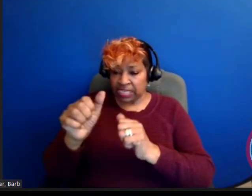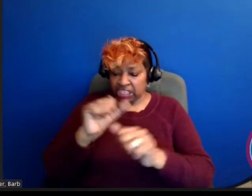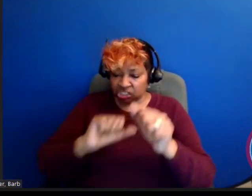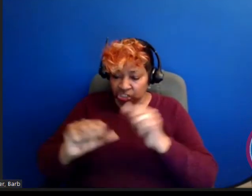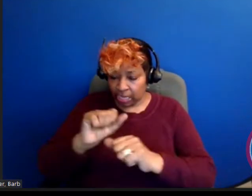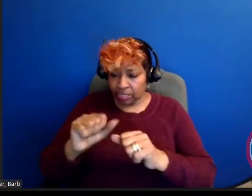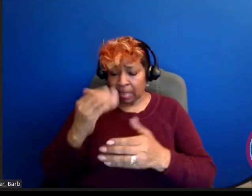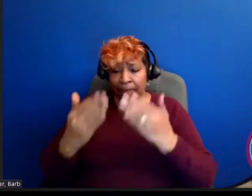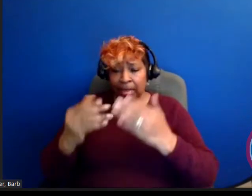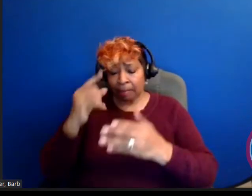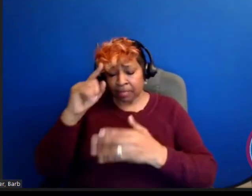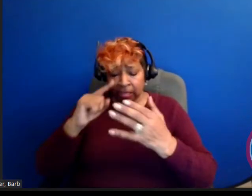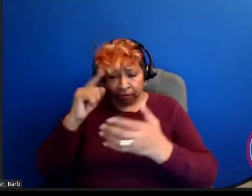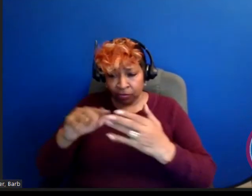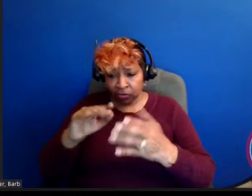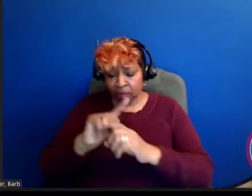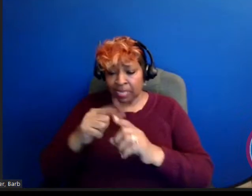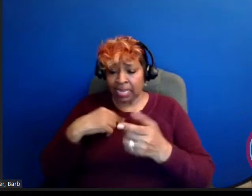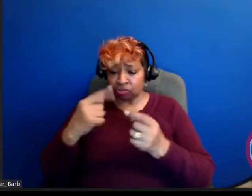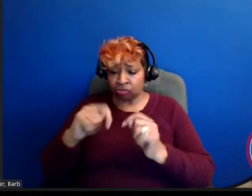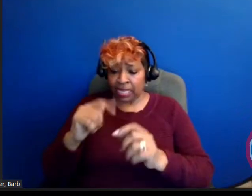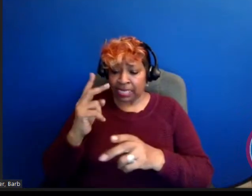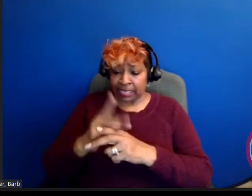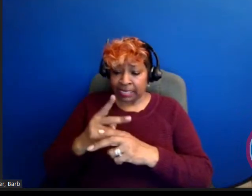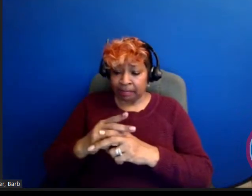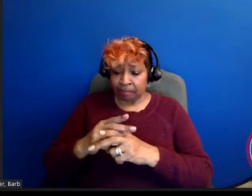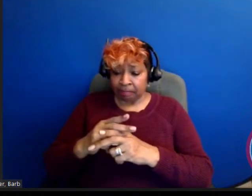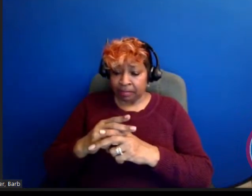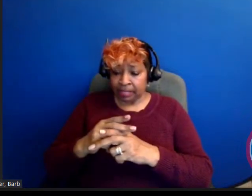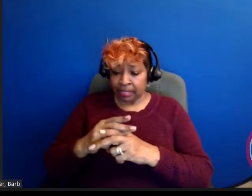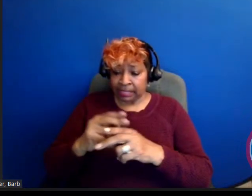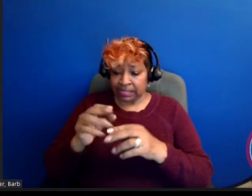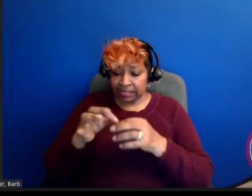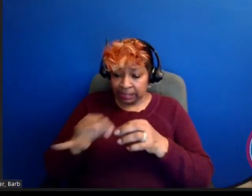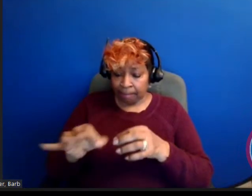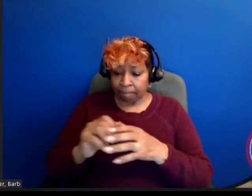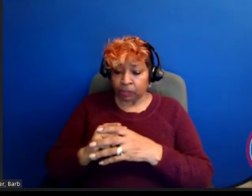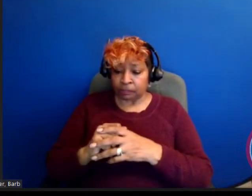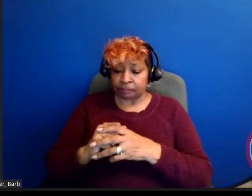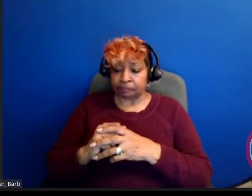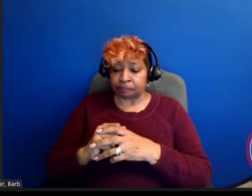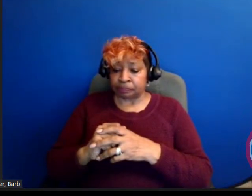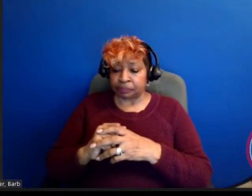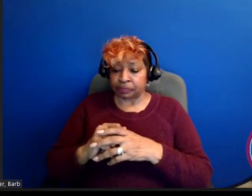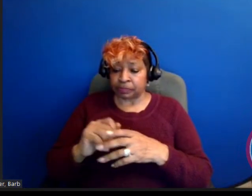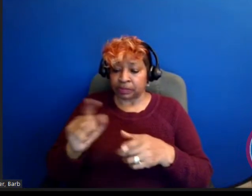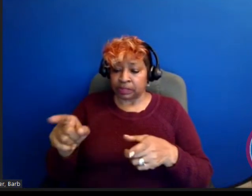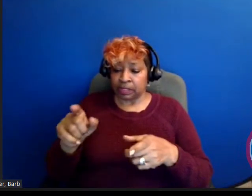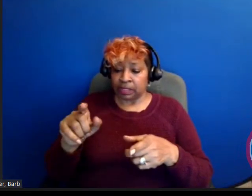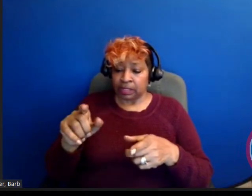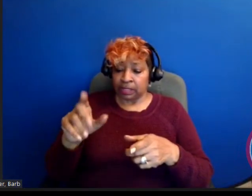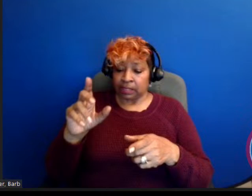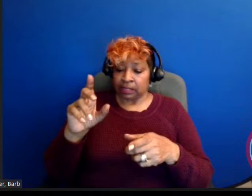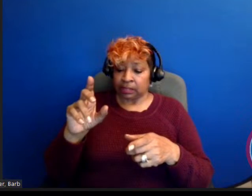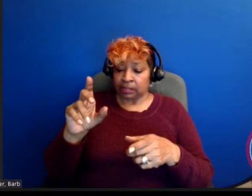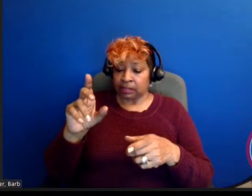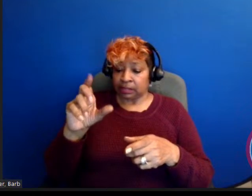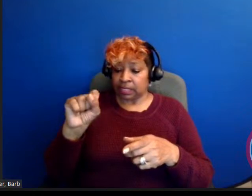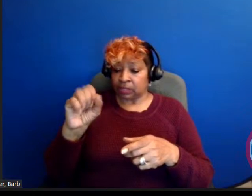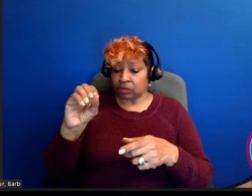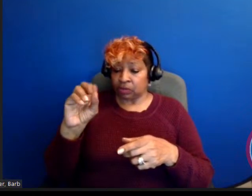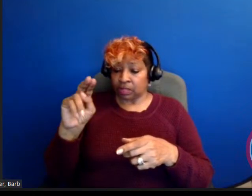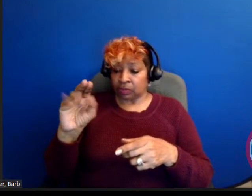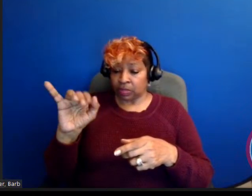but I'll try to keep explaining how they're different. Sonia Del Real. With regard to the extension of the red line, is